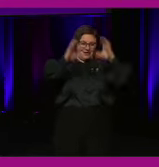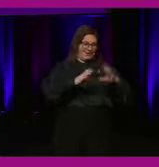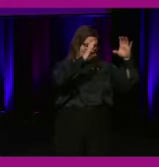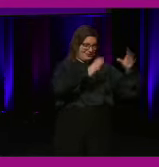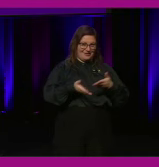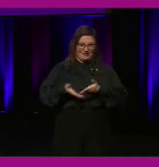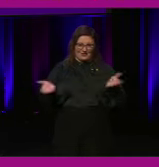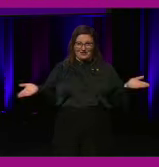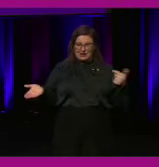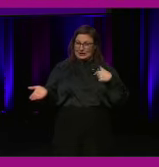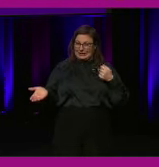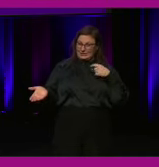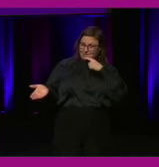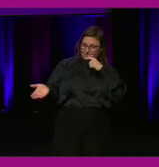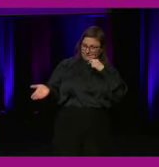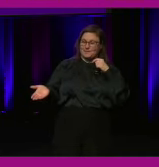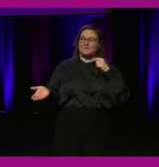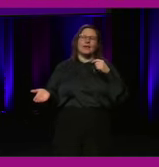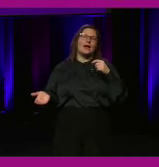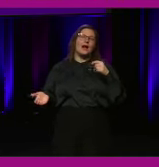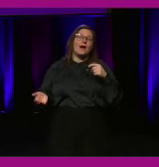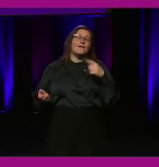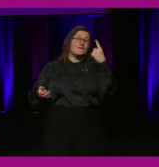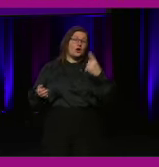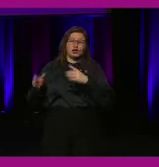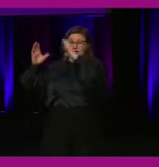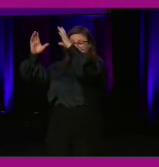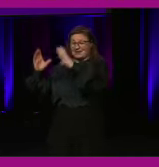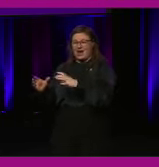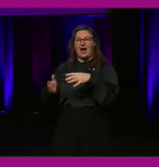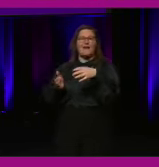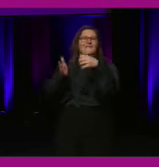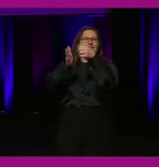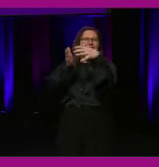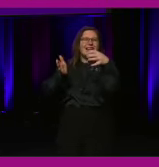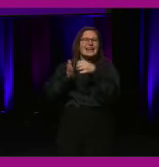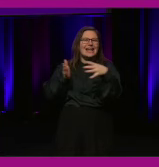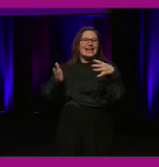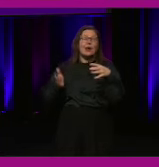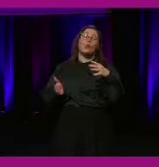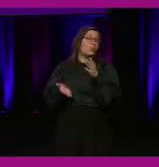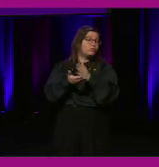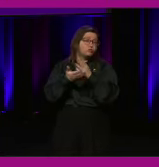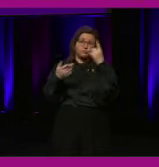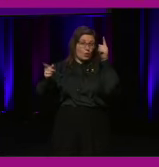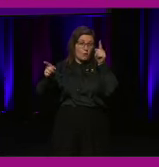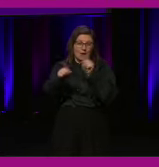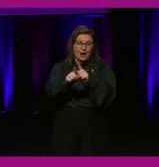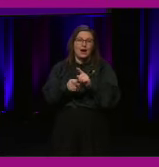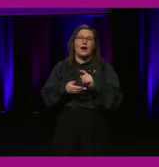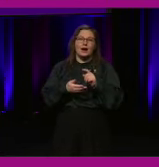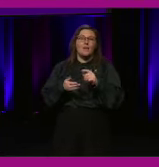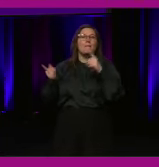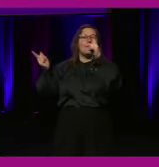lay them out. And I just want to, the first theme about the values, and I agree with you there that